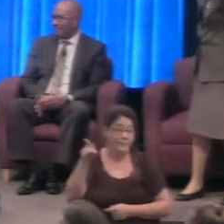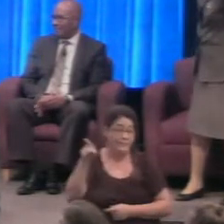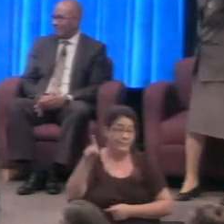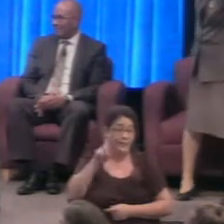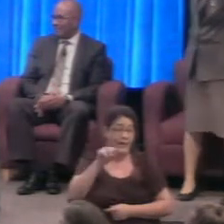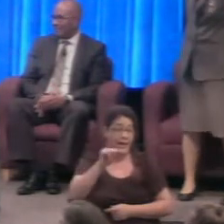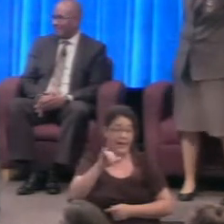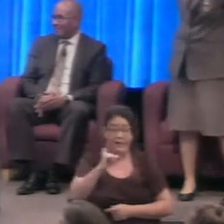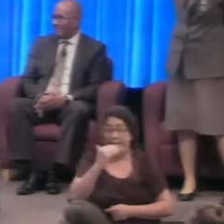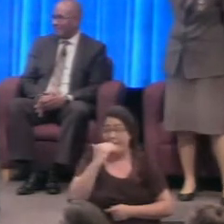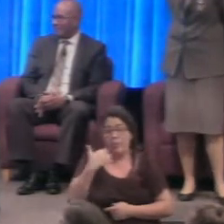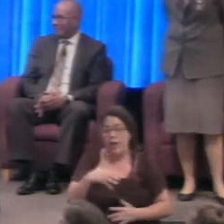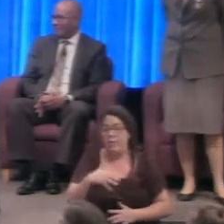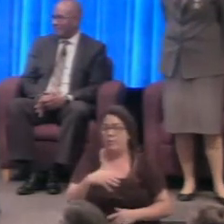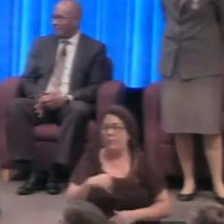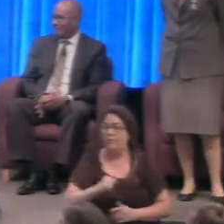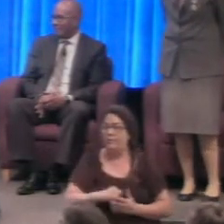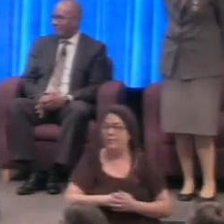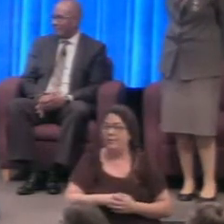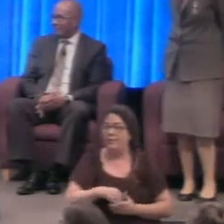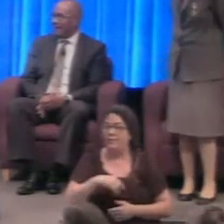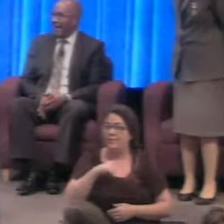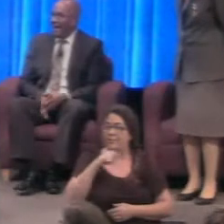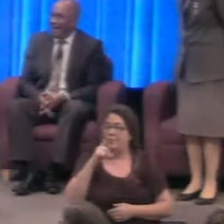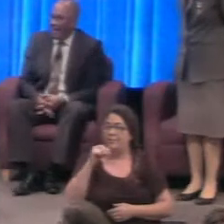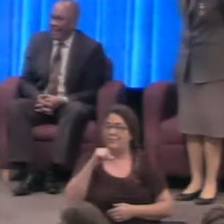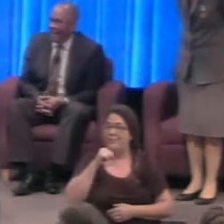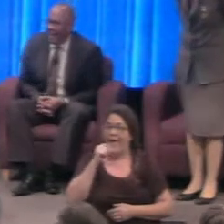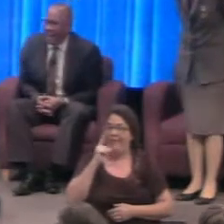There's no way I would present that kind of thing.